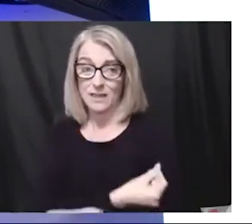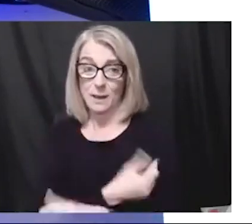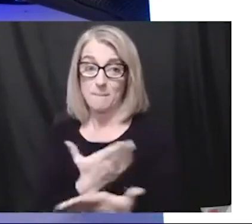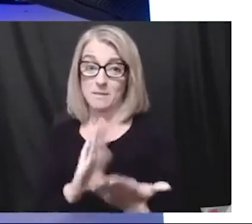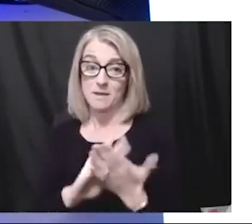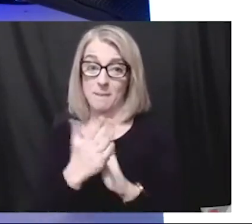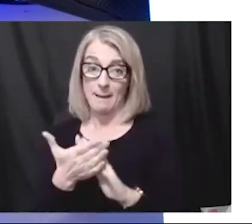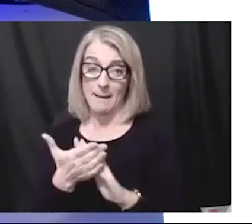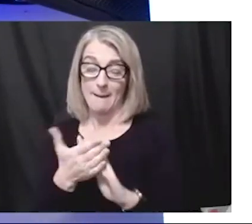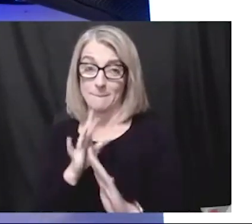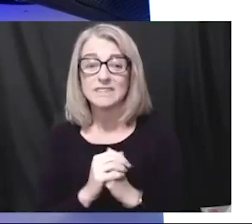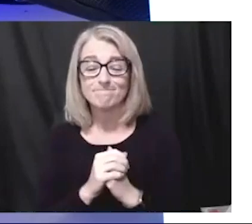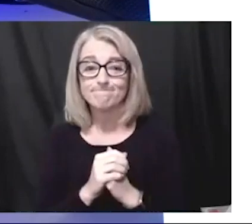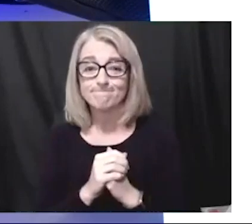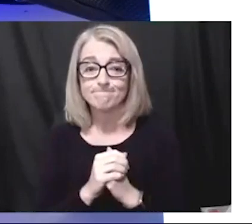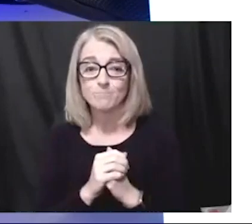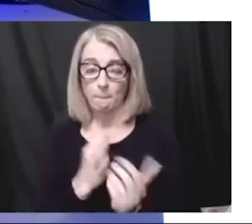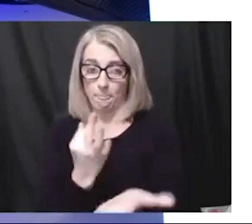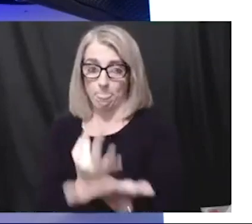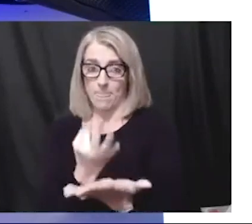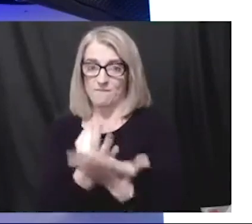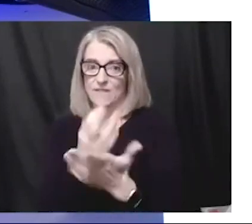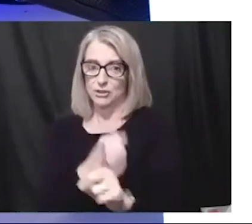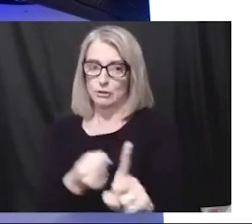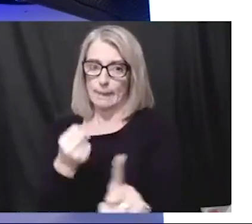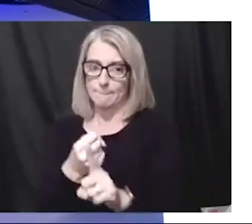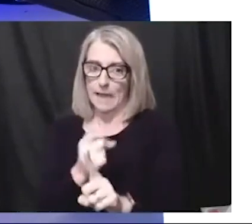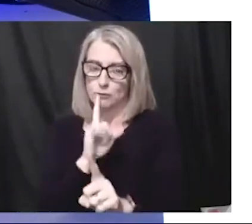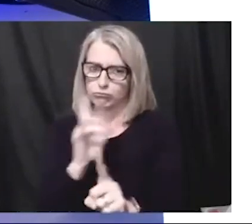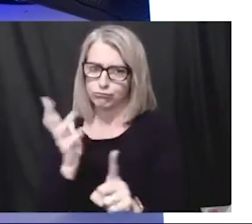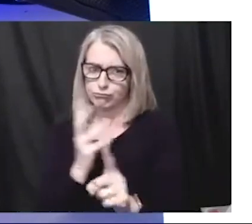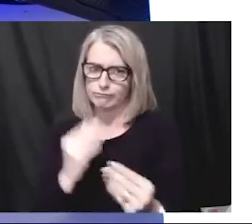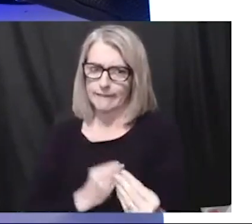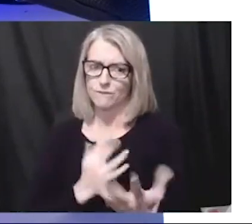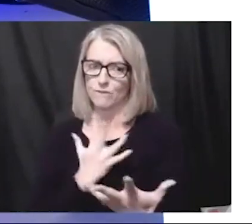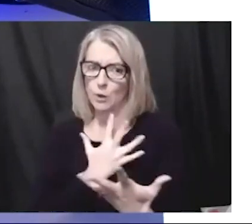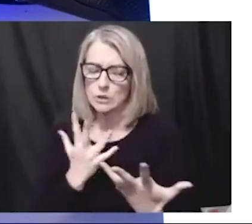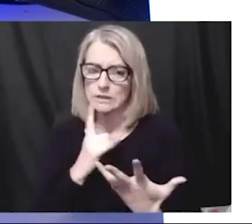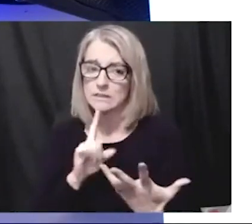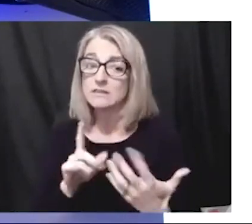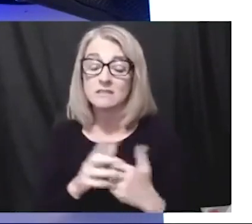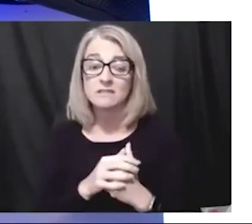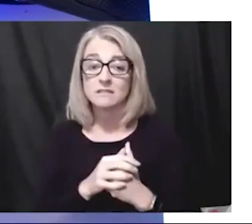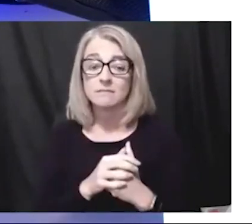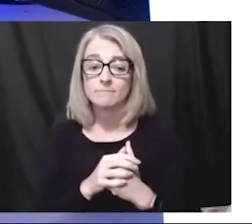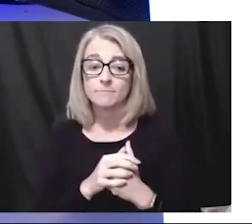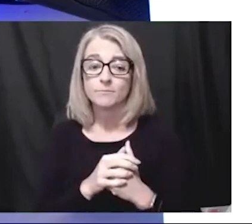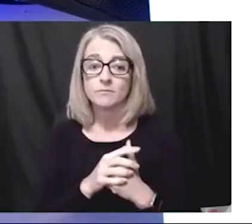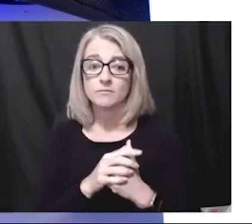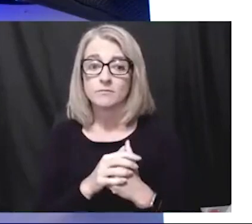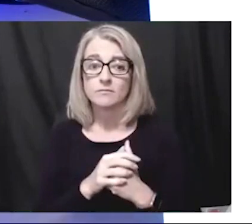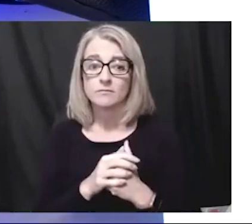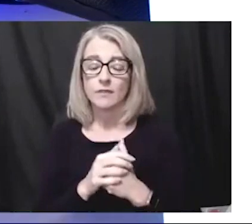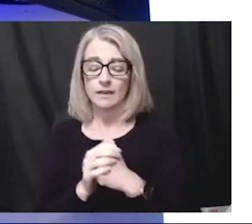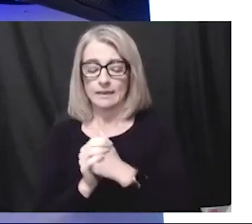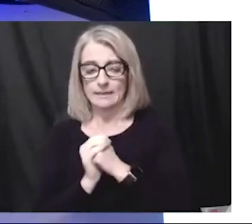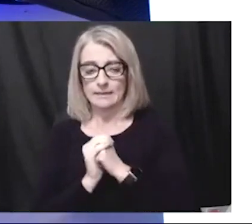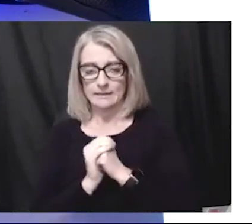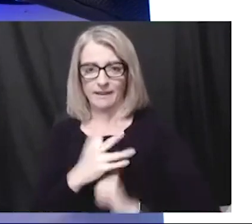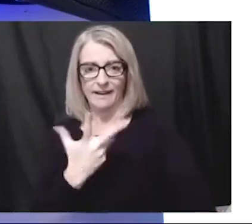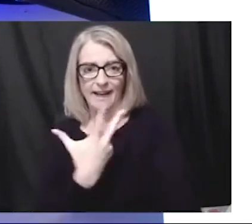if you're $1 million bill and we're giving you, a 70, 80% discount, you still have $100,000. Where are you going to find that? You still have $100,000 and you don't